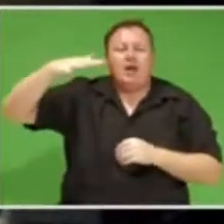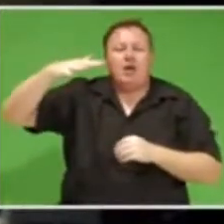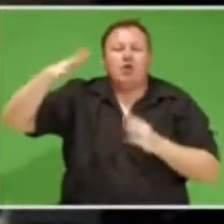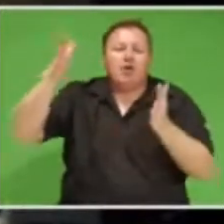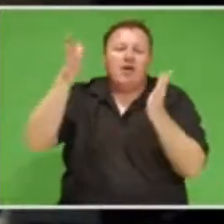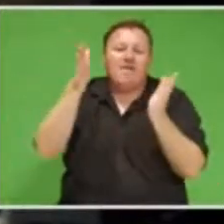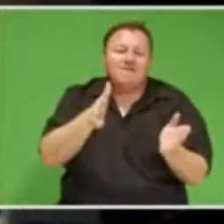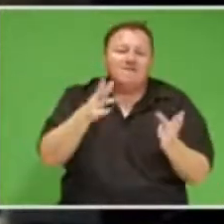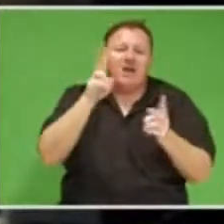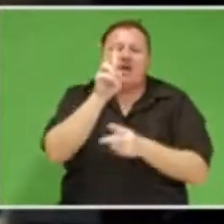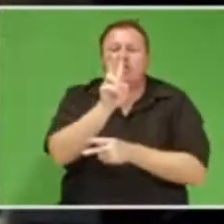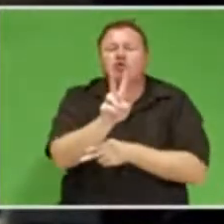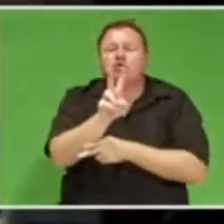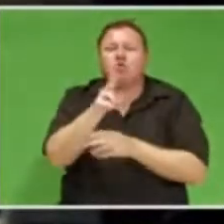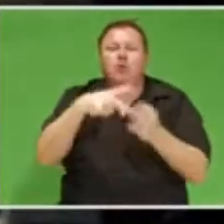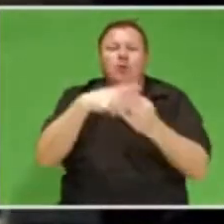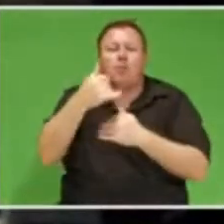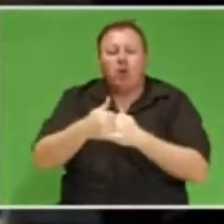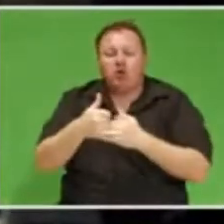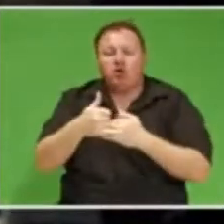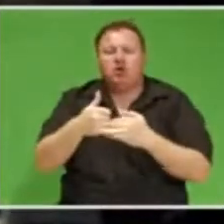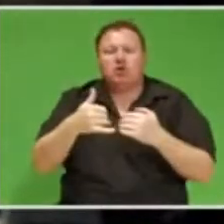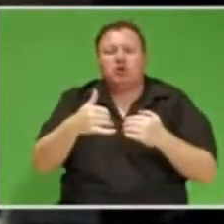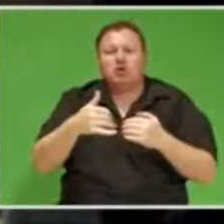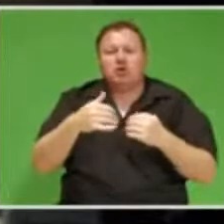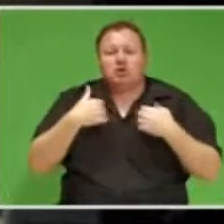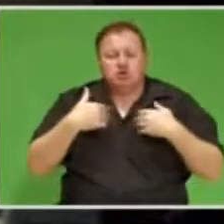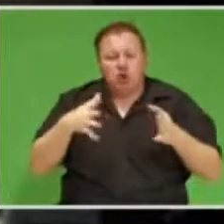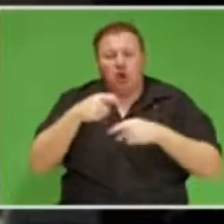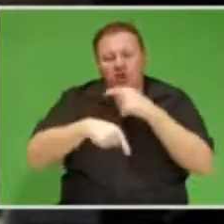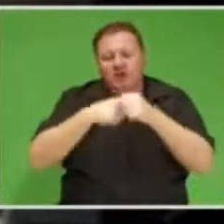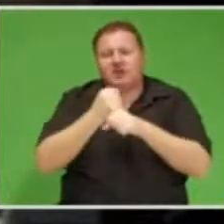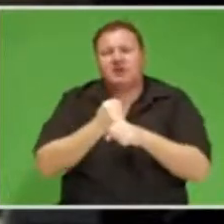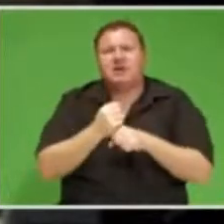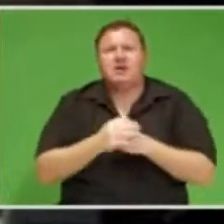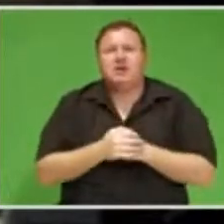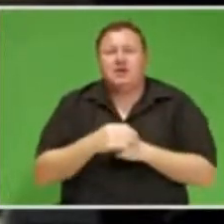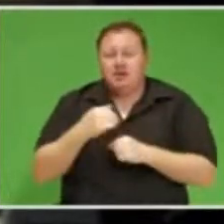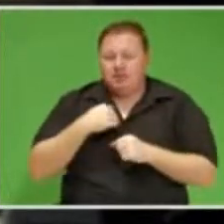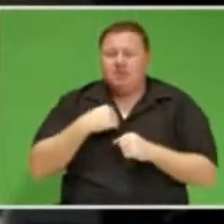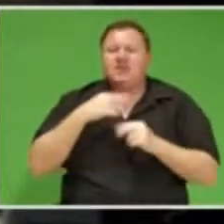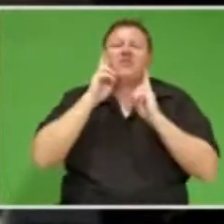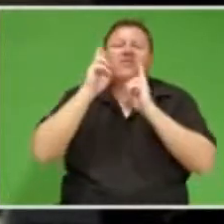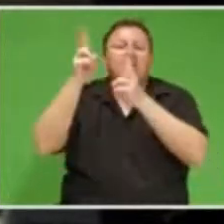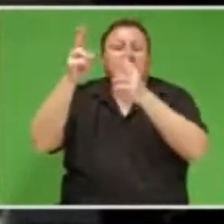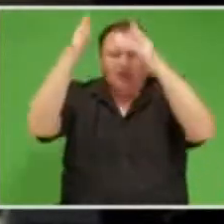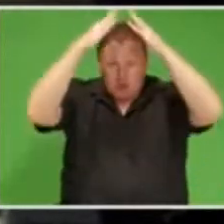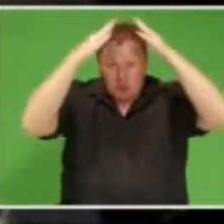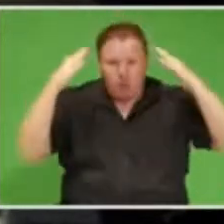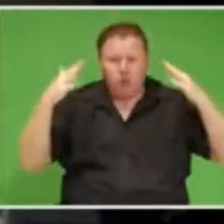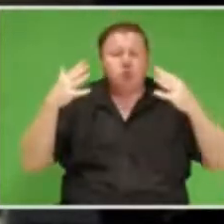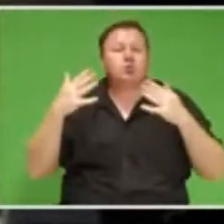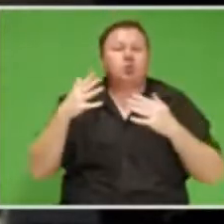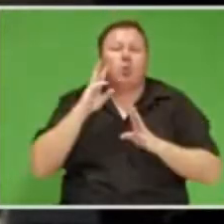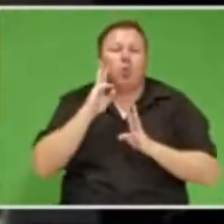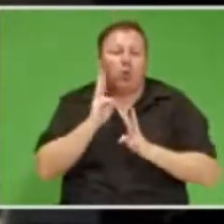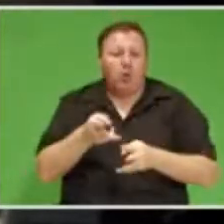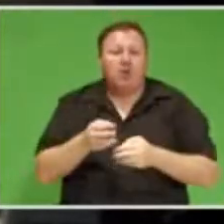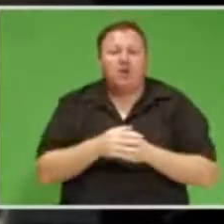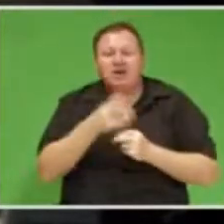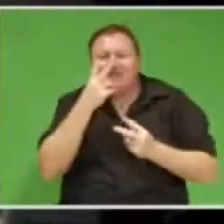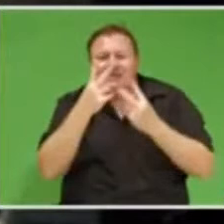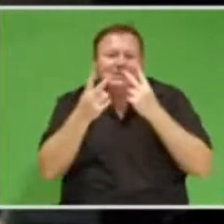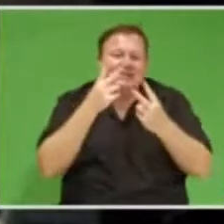will be going to Lesotho with the Prime Minister of Lesotho to go and see the